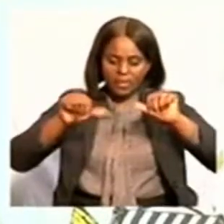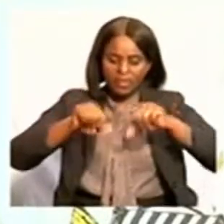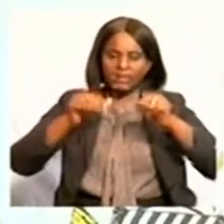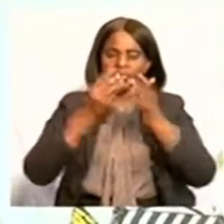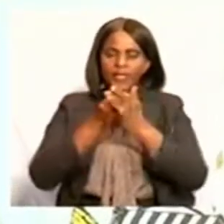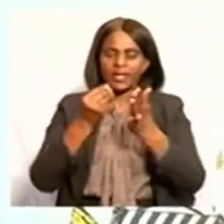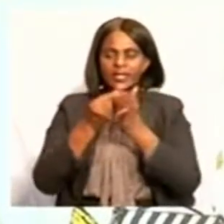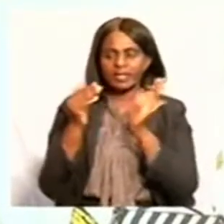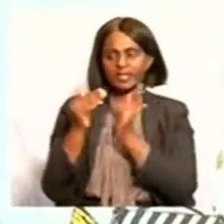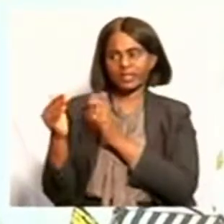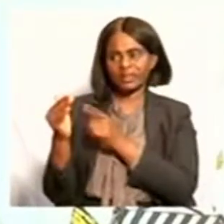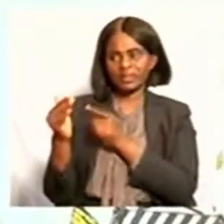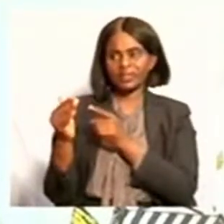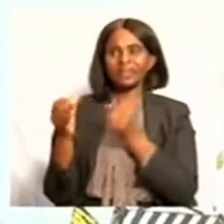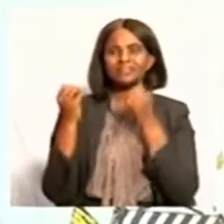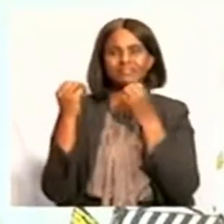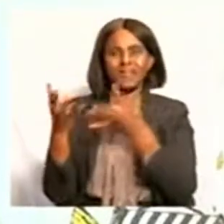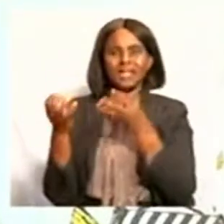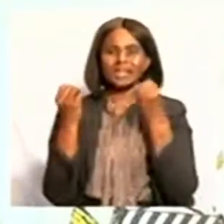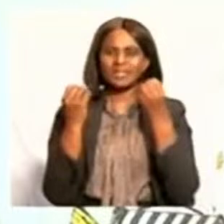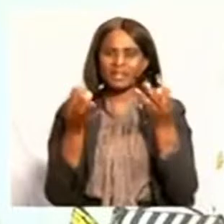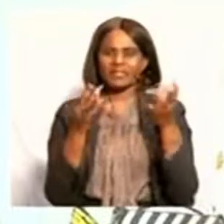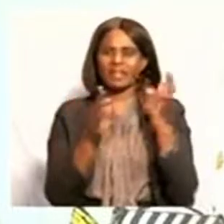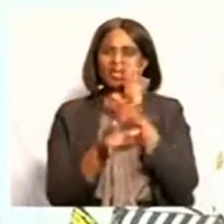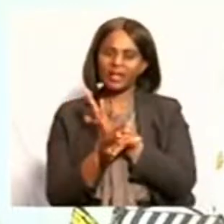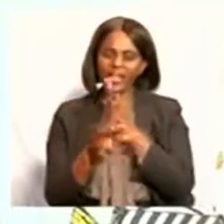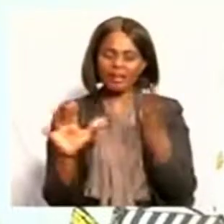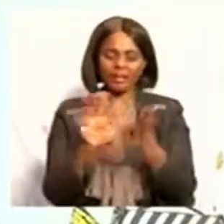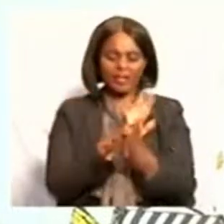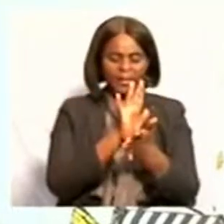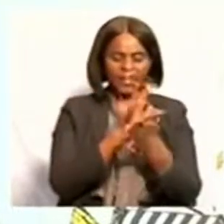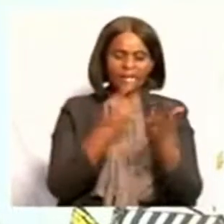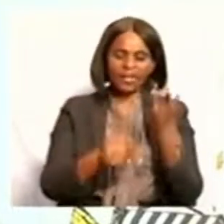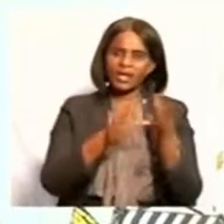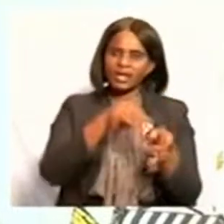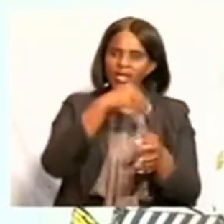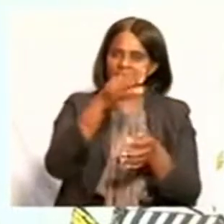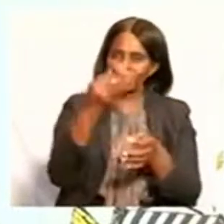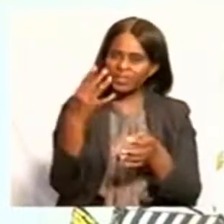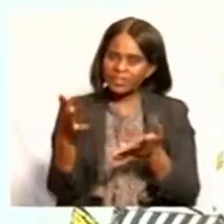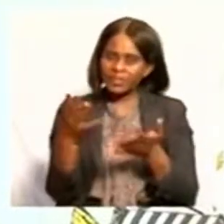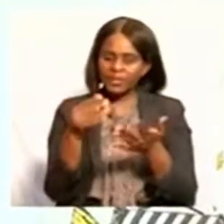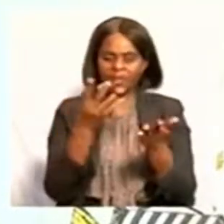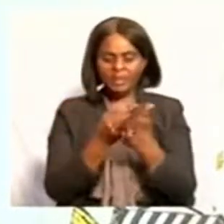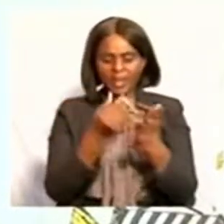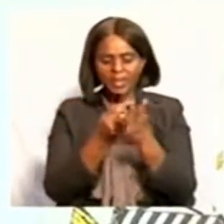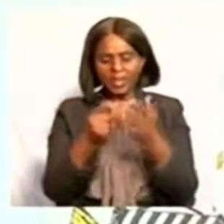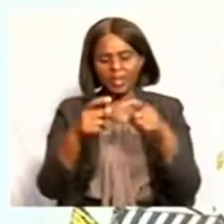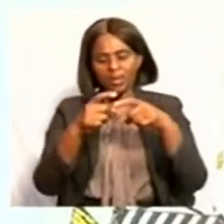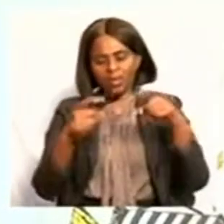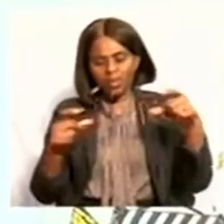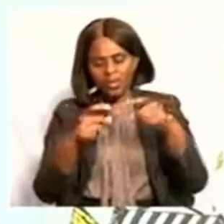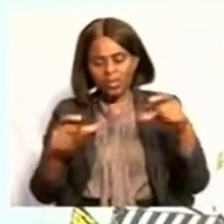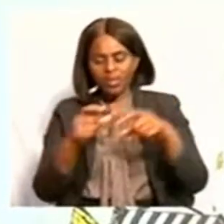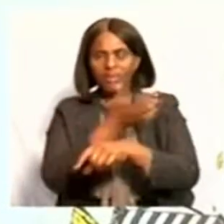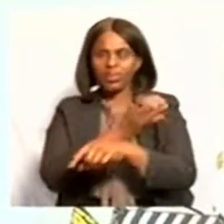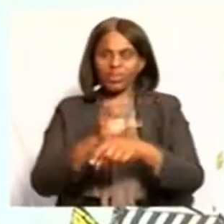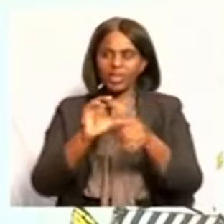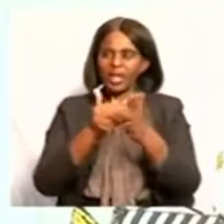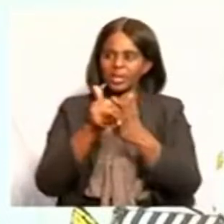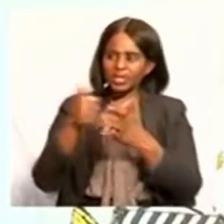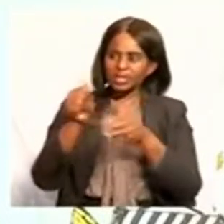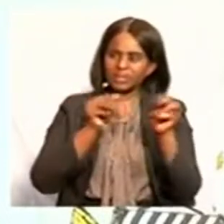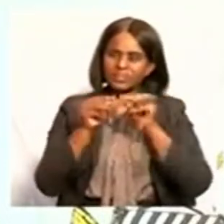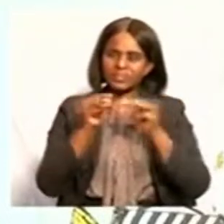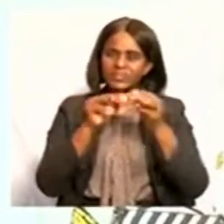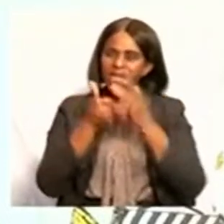revenue side. There are quite a number of papers that are issued, manual receipts, automated receipts. How do you manage, how